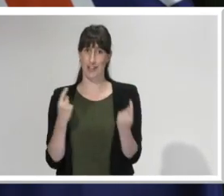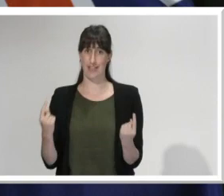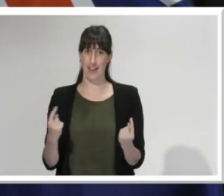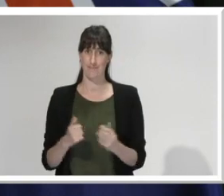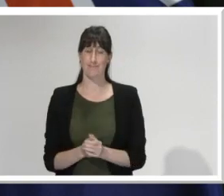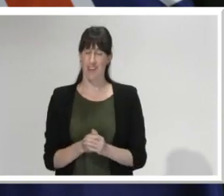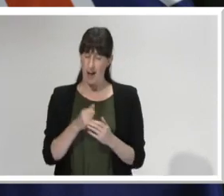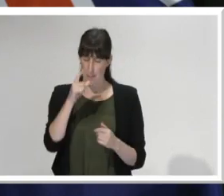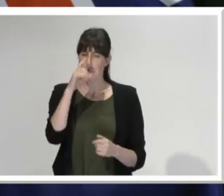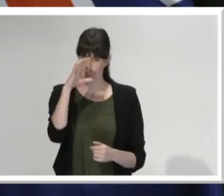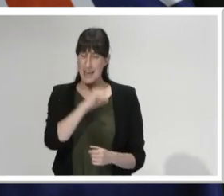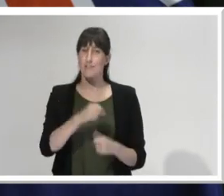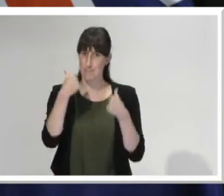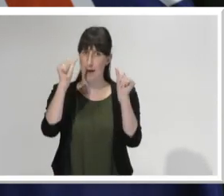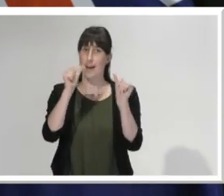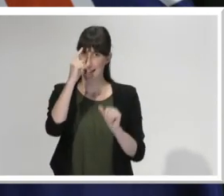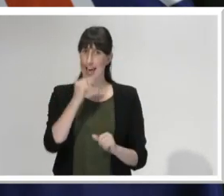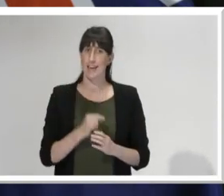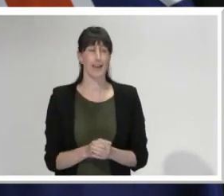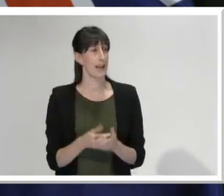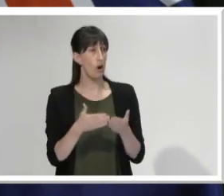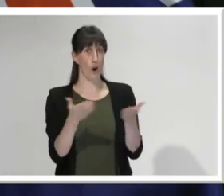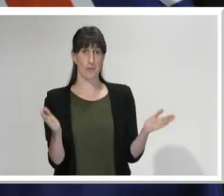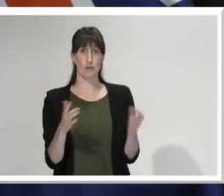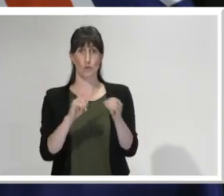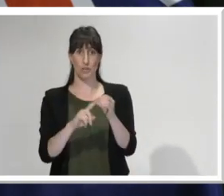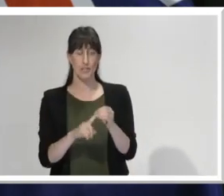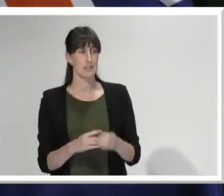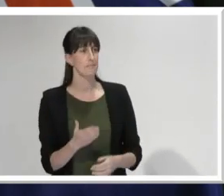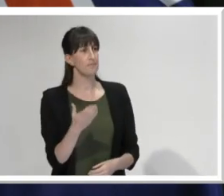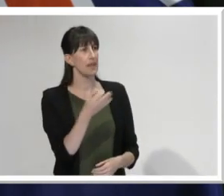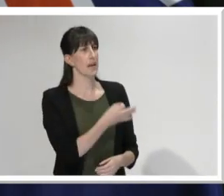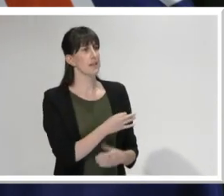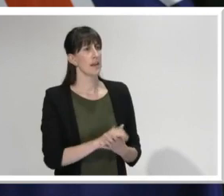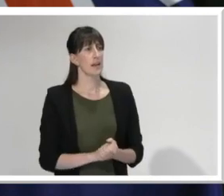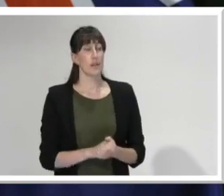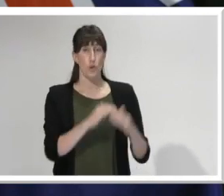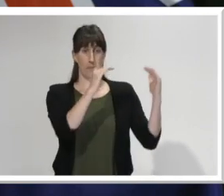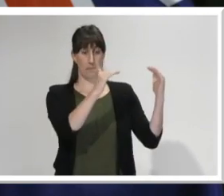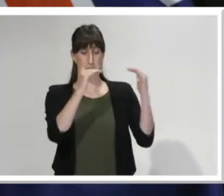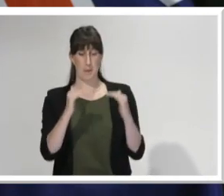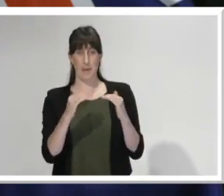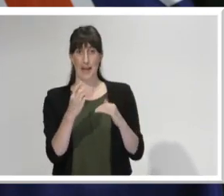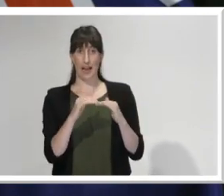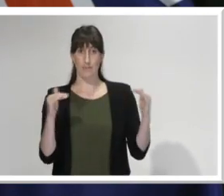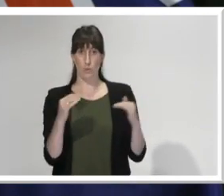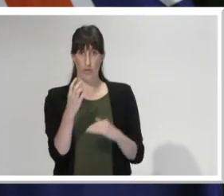take your questions. Just if we do move to level 3, under what circumstances would you move us back into lockdown and how quickly could